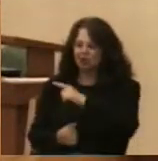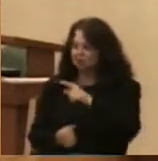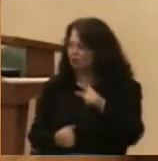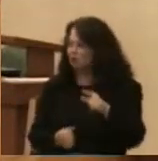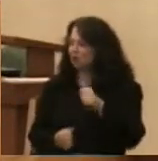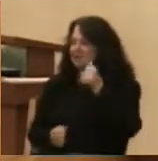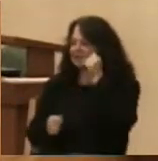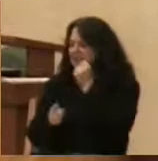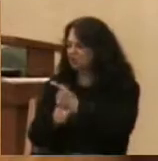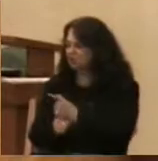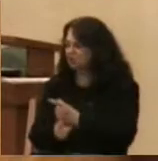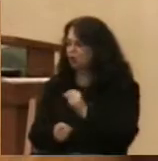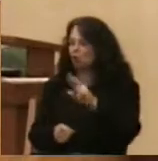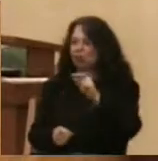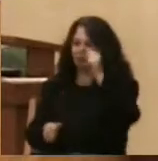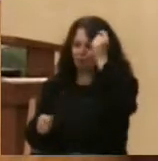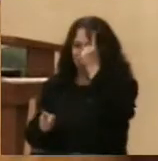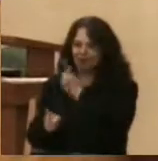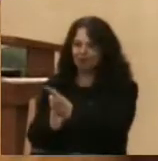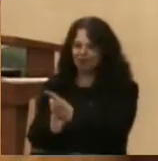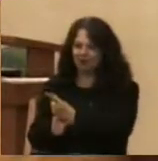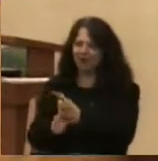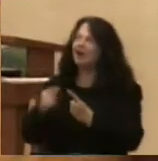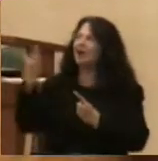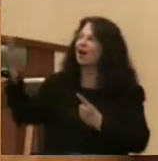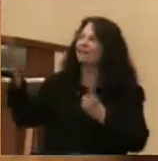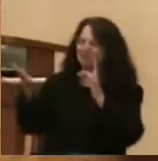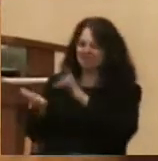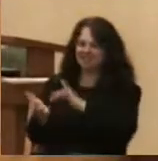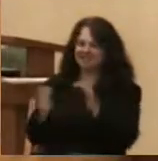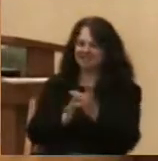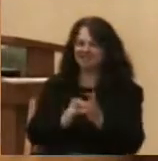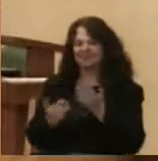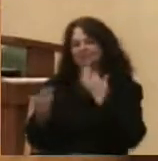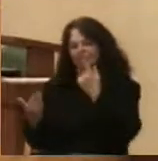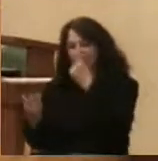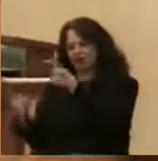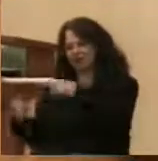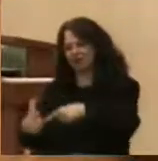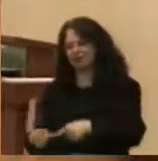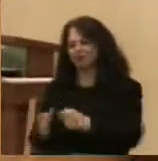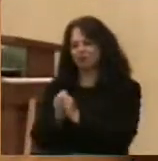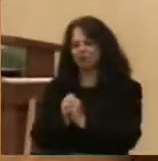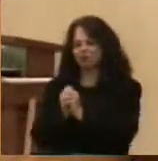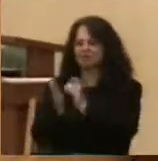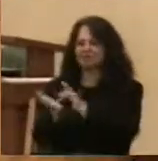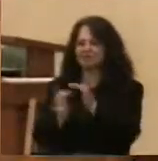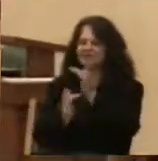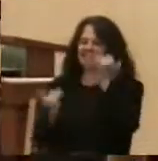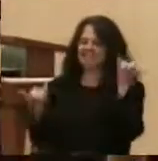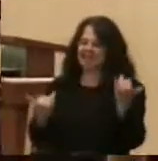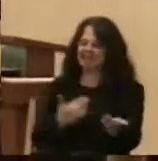the brother of Jesus. Thanks for coming and worshiping that Jesus today.